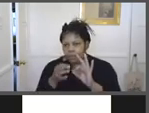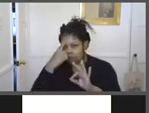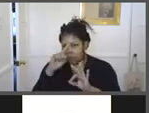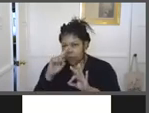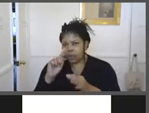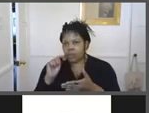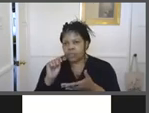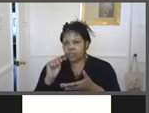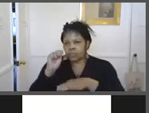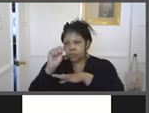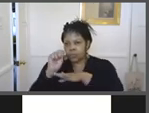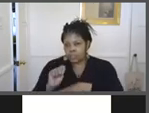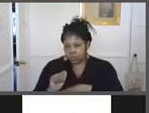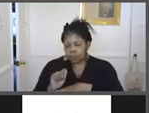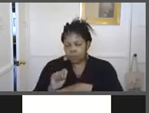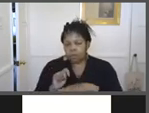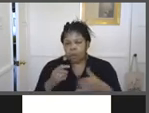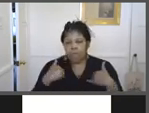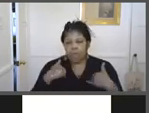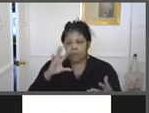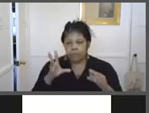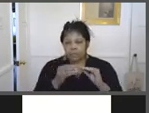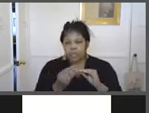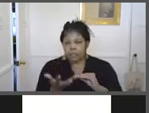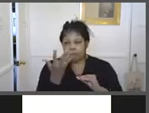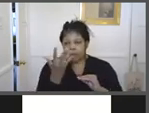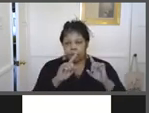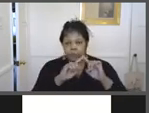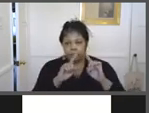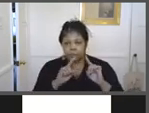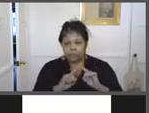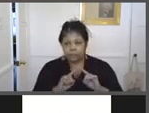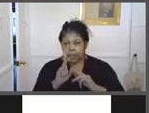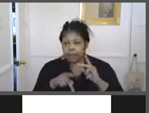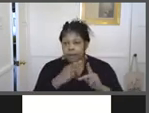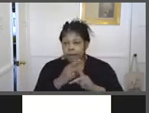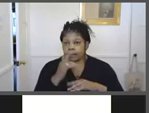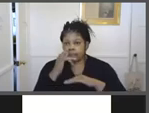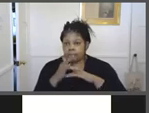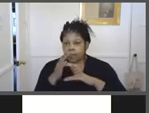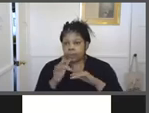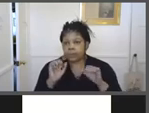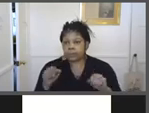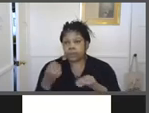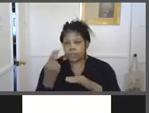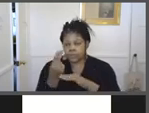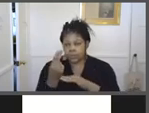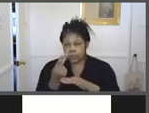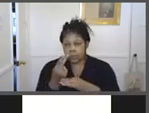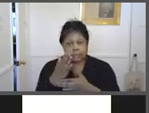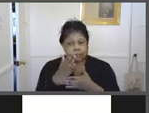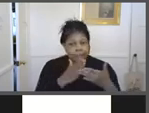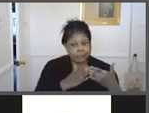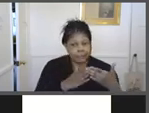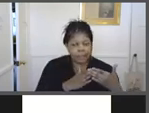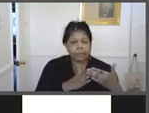basically five different kinds of brushes that you have available at your disposal. And some of them are pretty